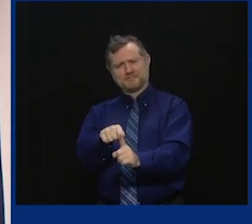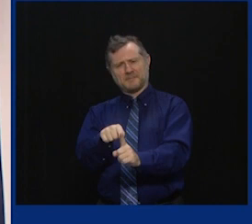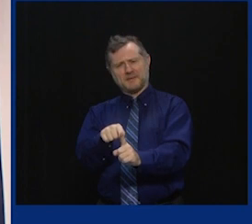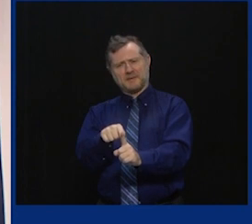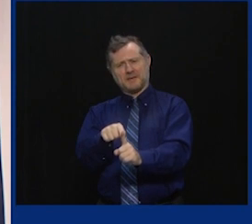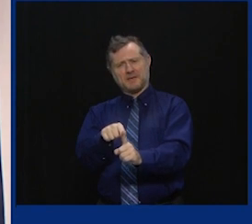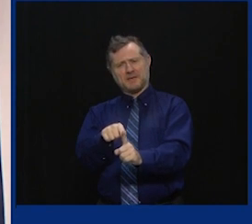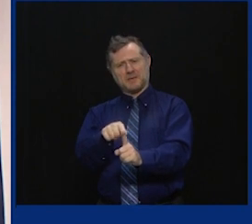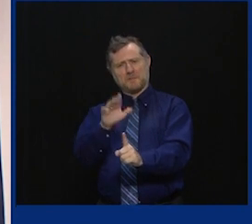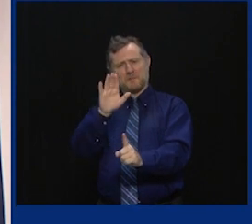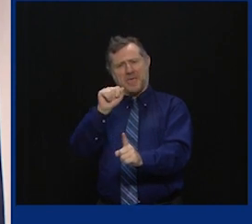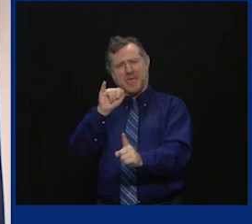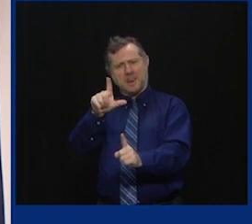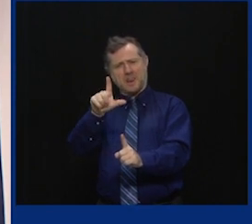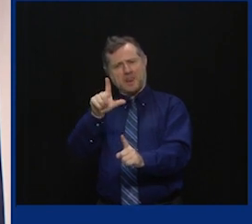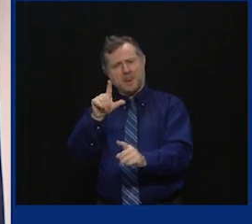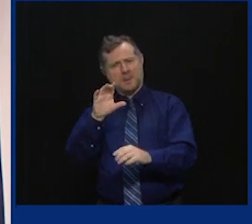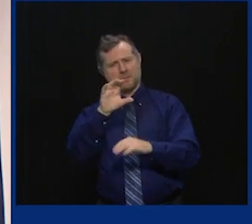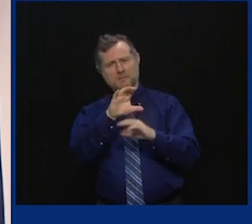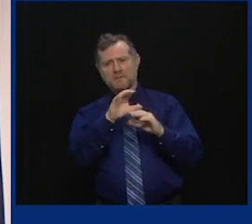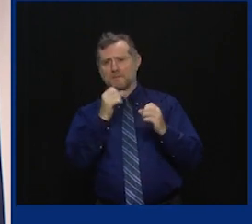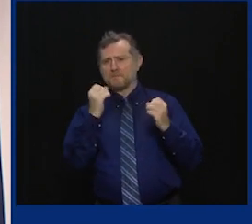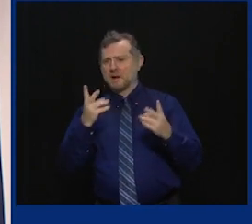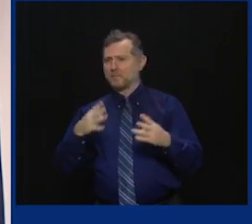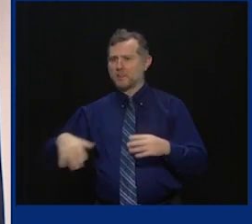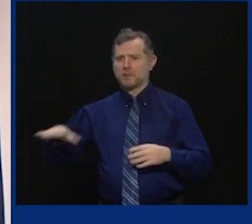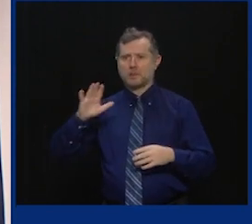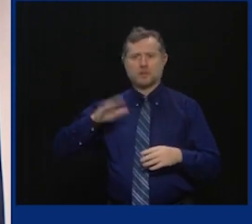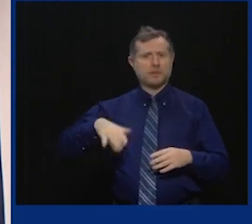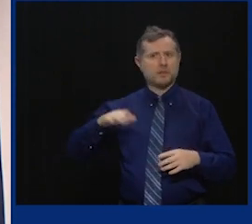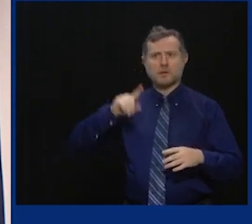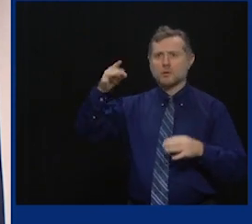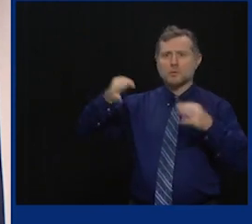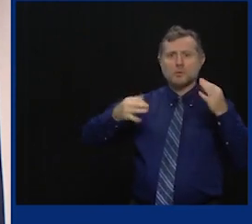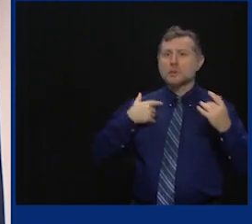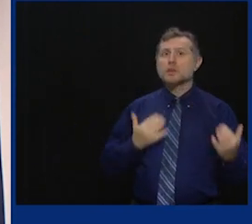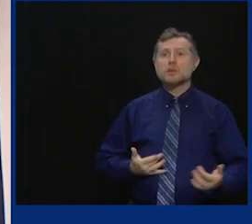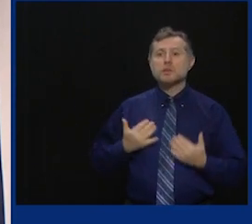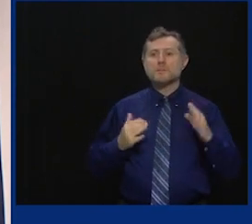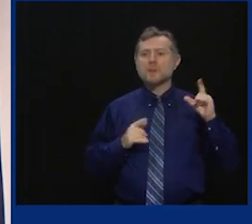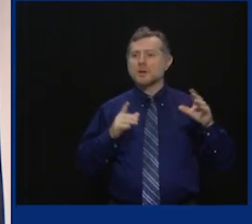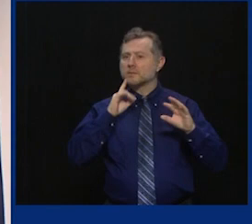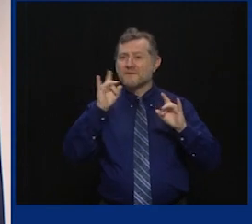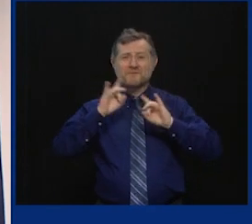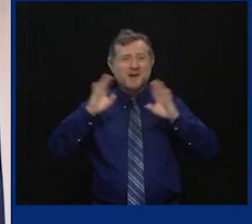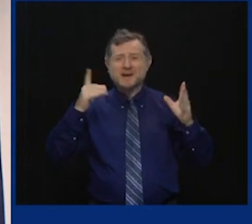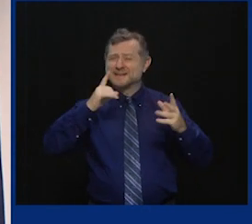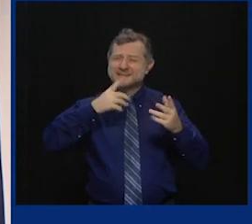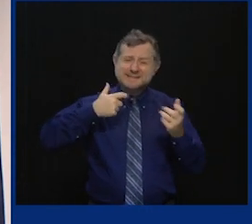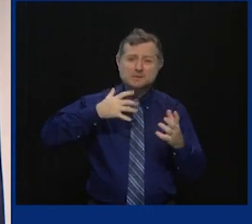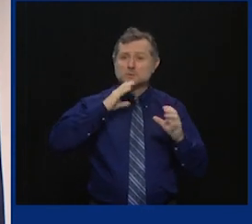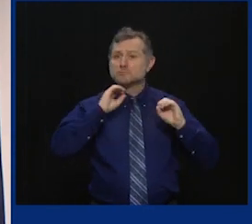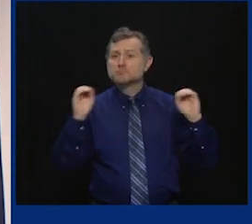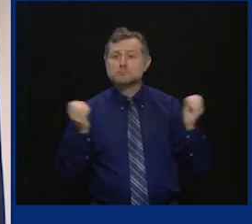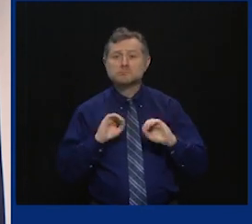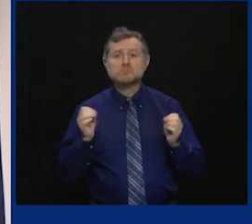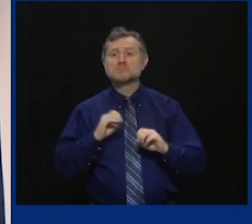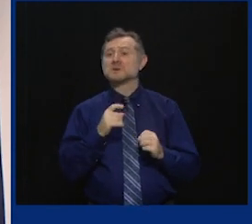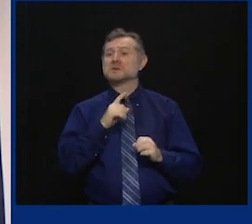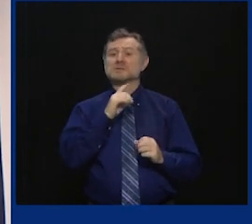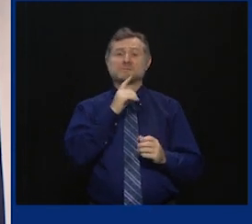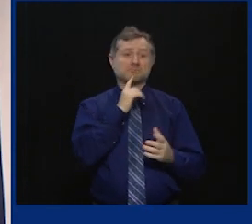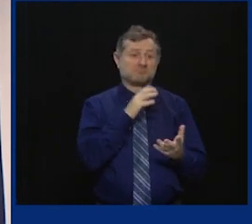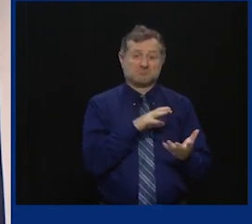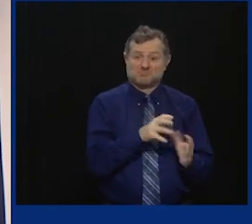many of them on non-violent felonies or misdemeanors. DAs are still asking for bail. All of the